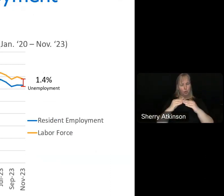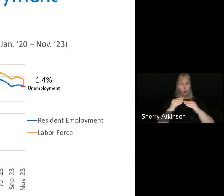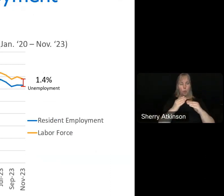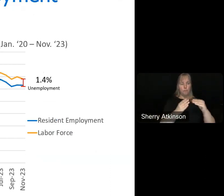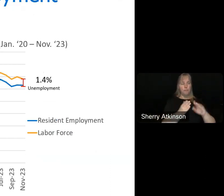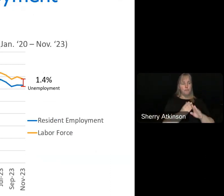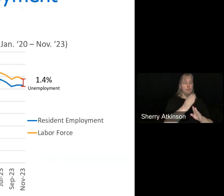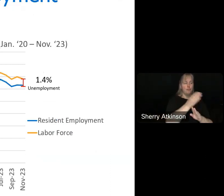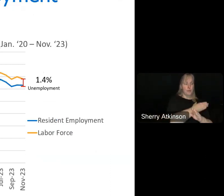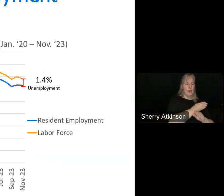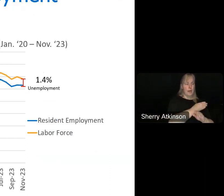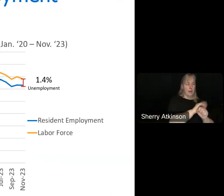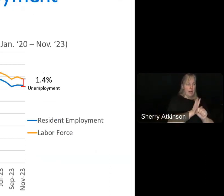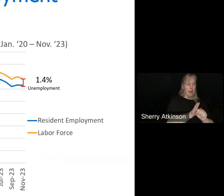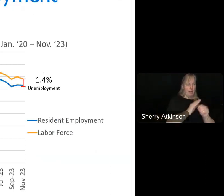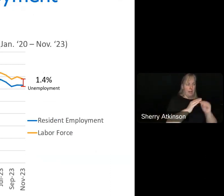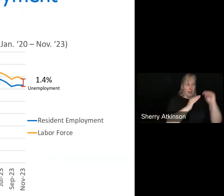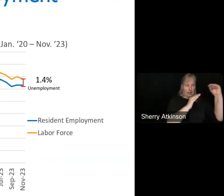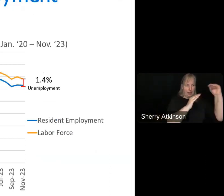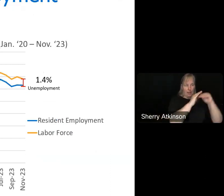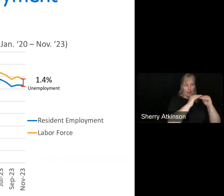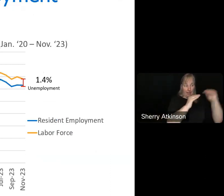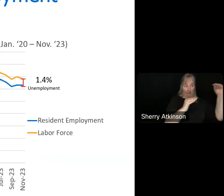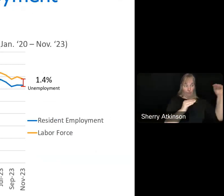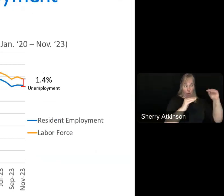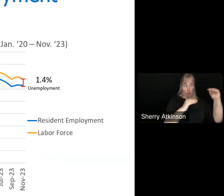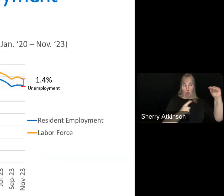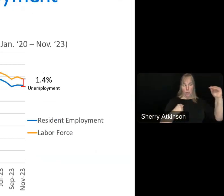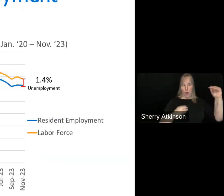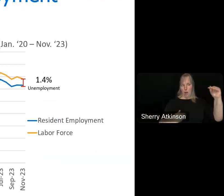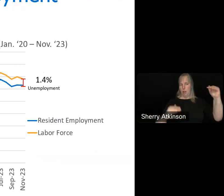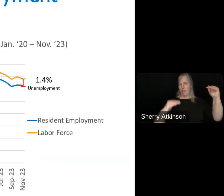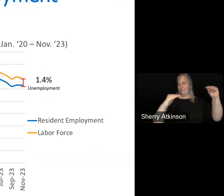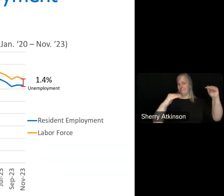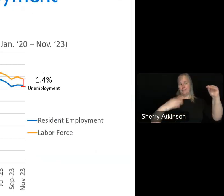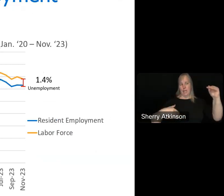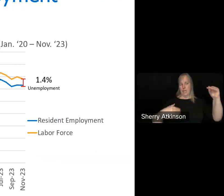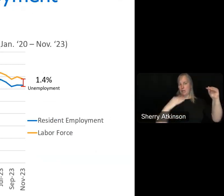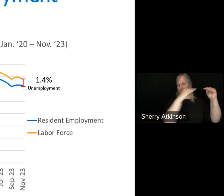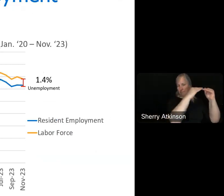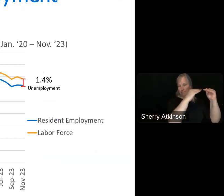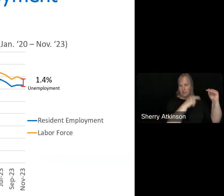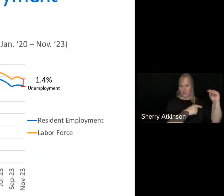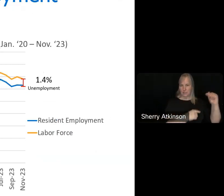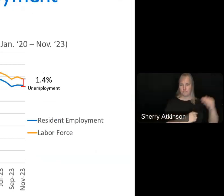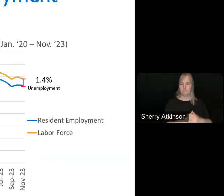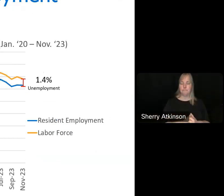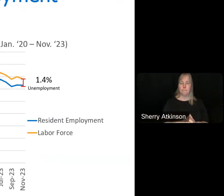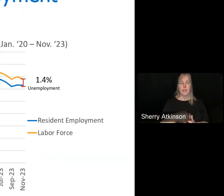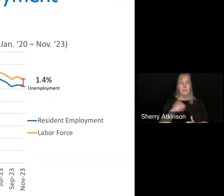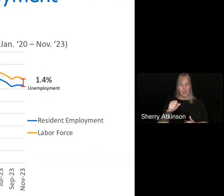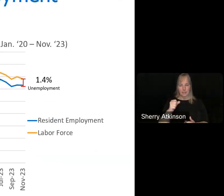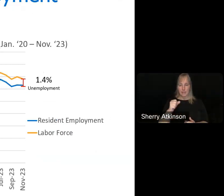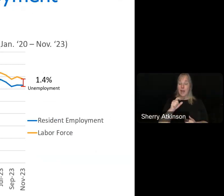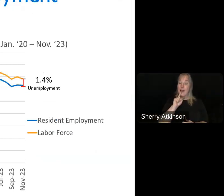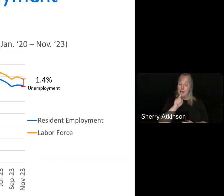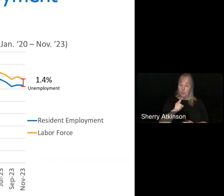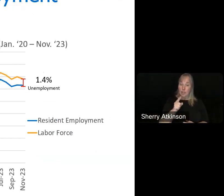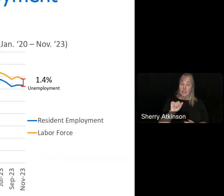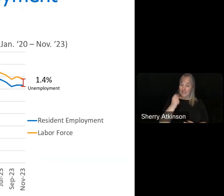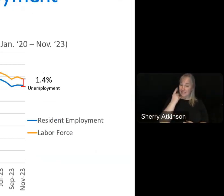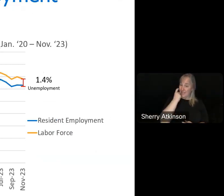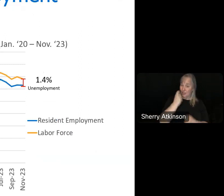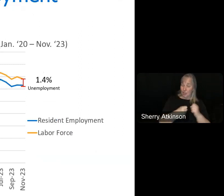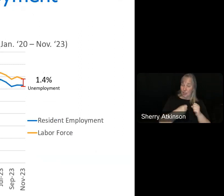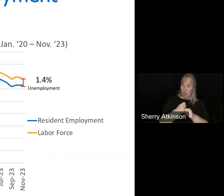That's correct. Okay. Okay. That's correct. So we've like actually this last year, and this will be in a slide